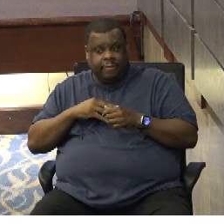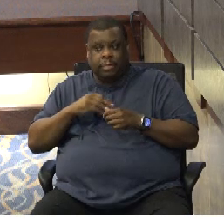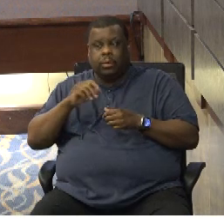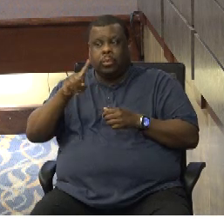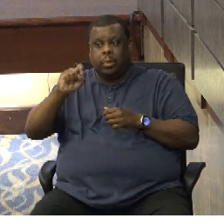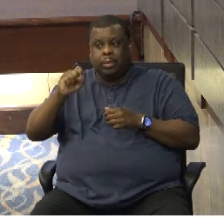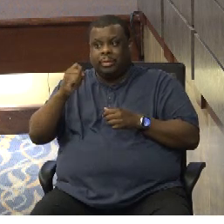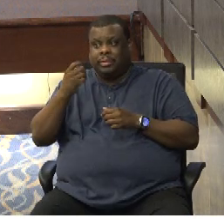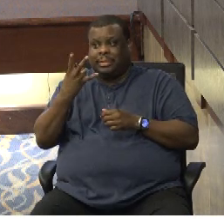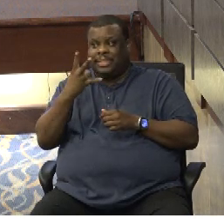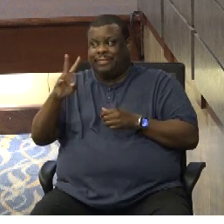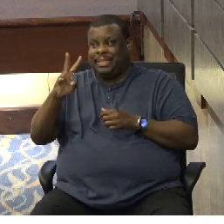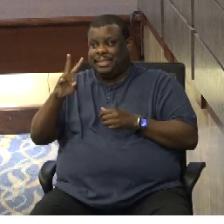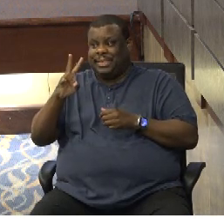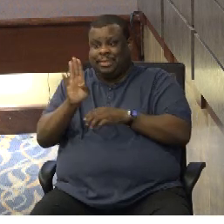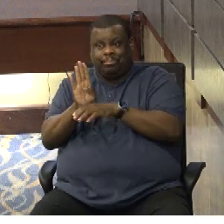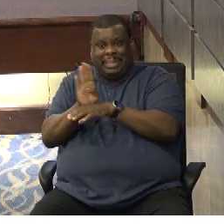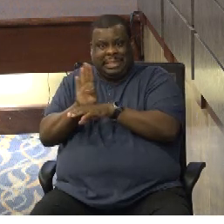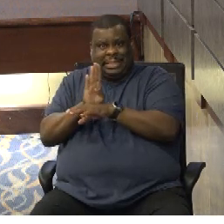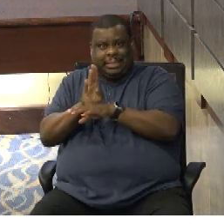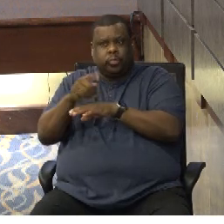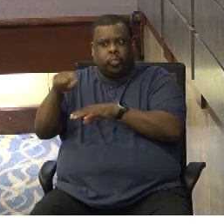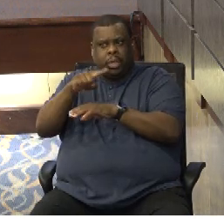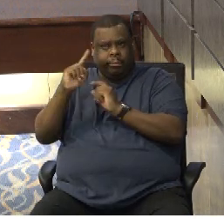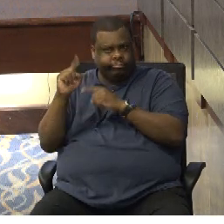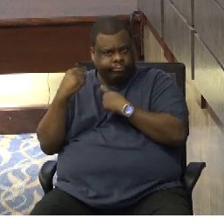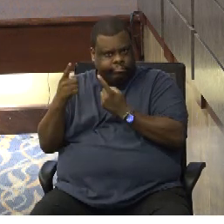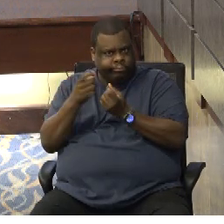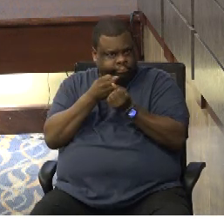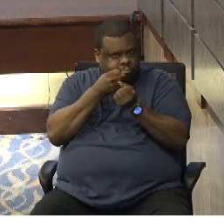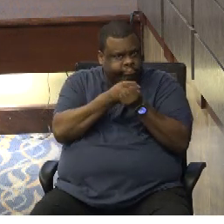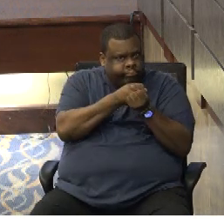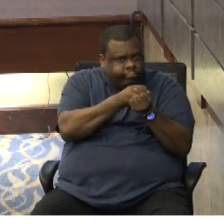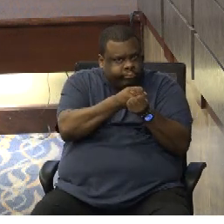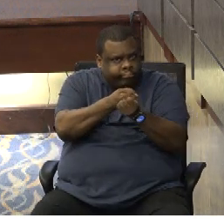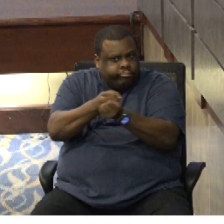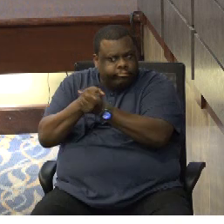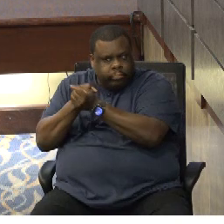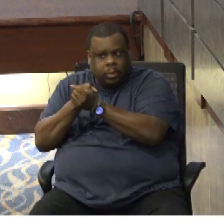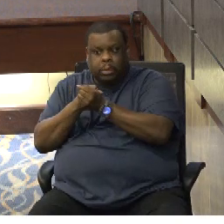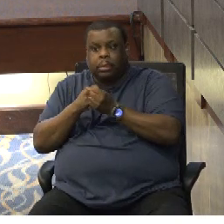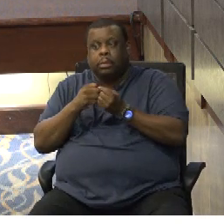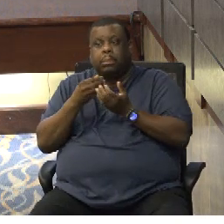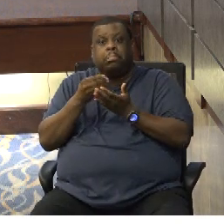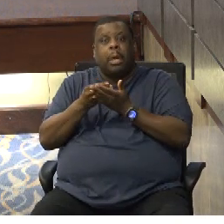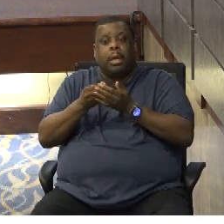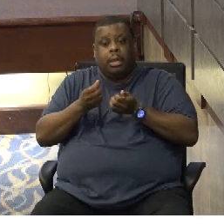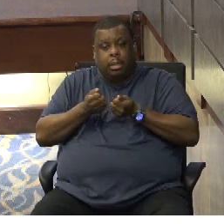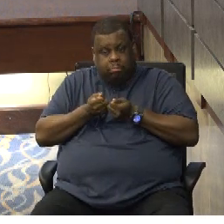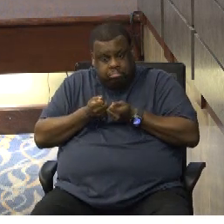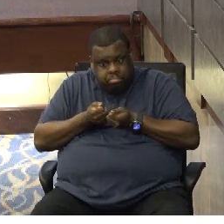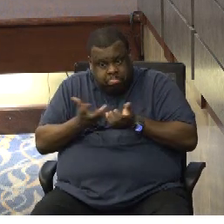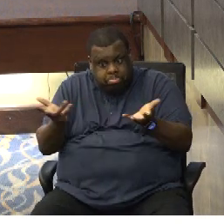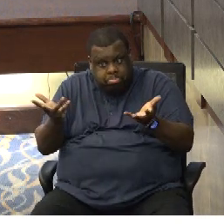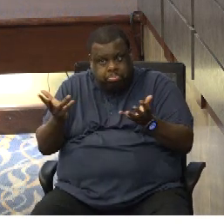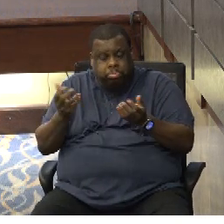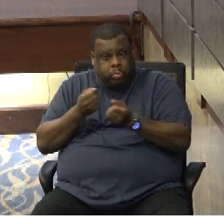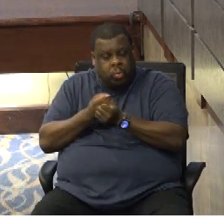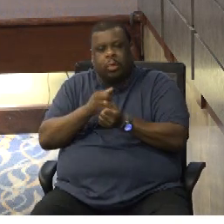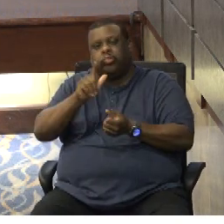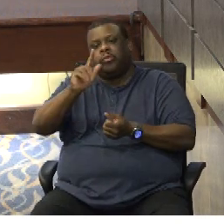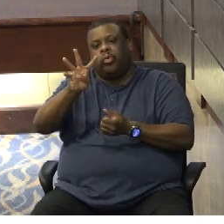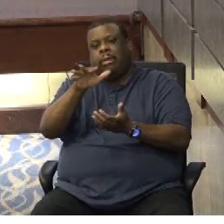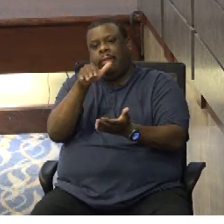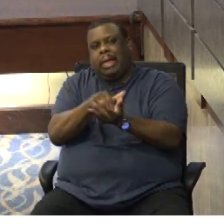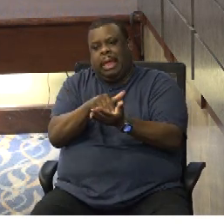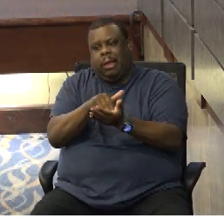117 businesses to date with an average award of around $24,000. Now, of all the businesses